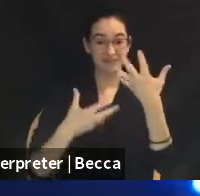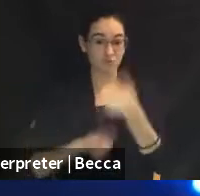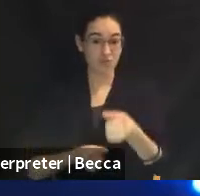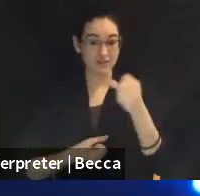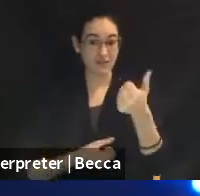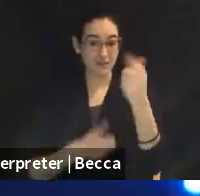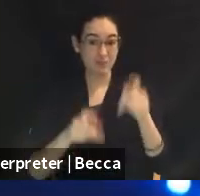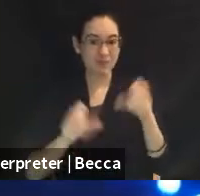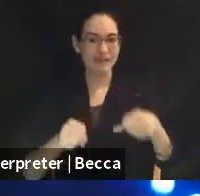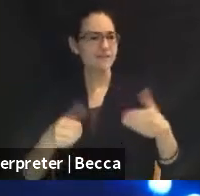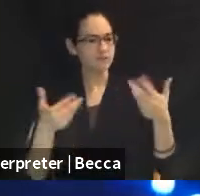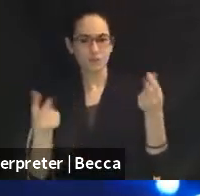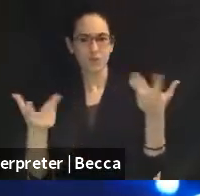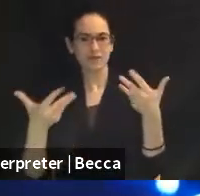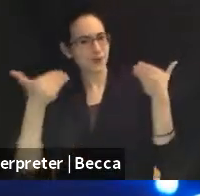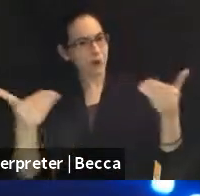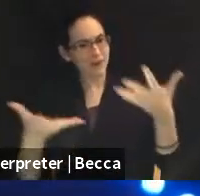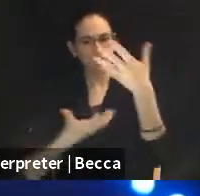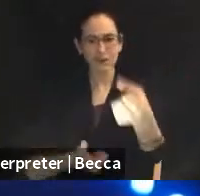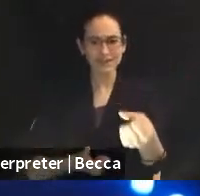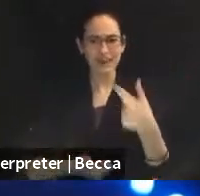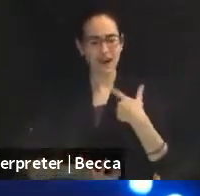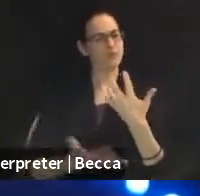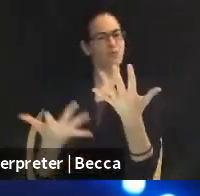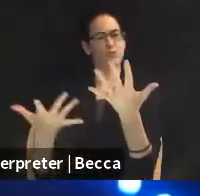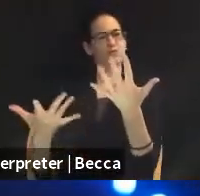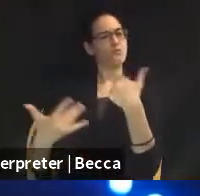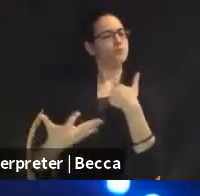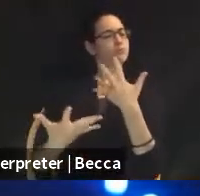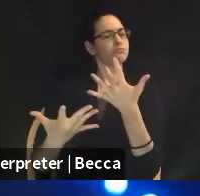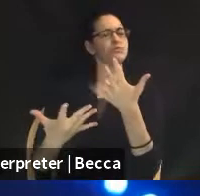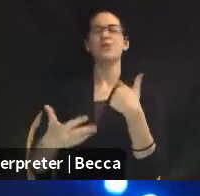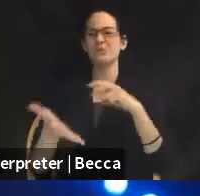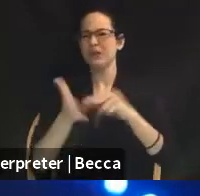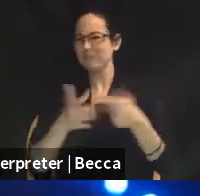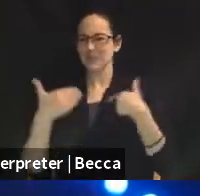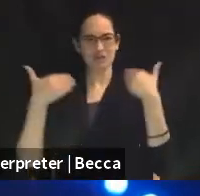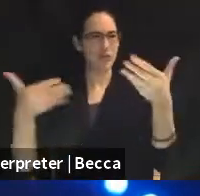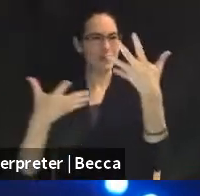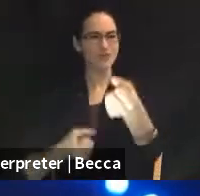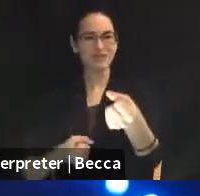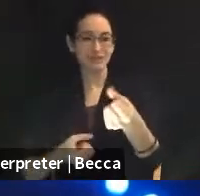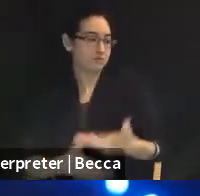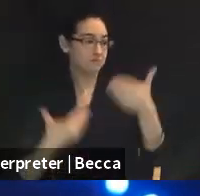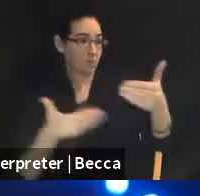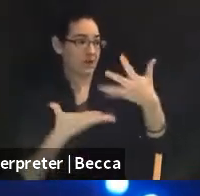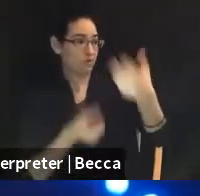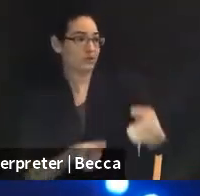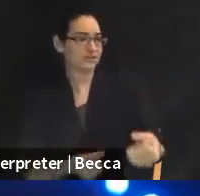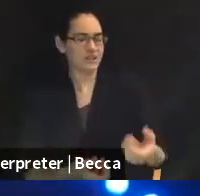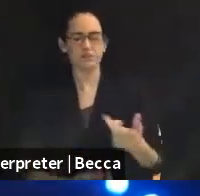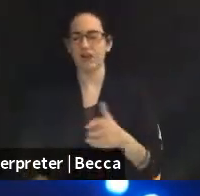Just do it. I'm like, whoa, hold on. Like, what do you mean just trust him? Like, just trust him. I'm like,